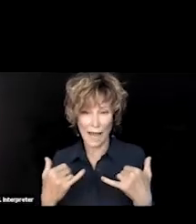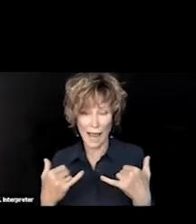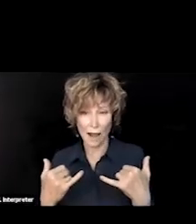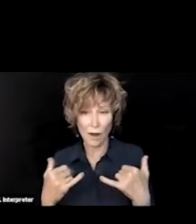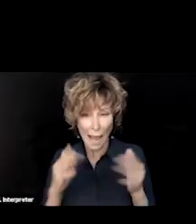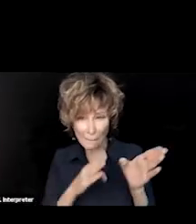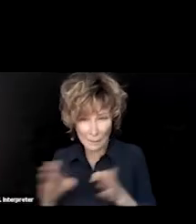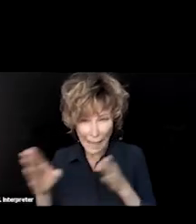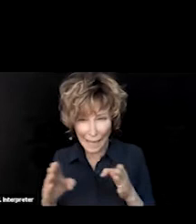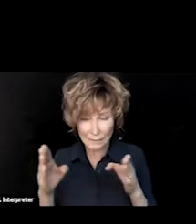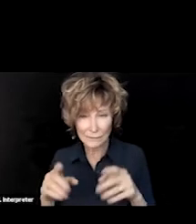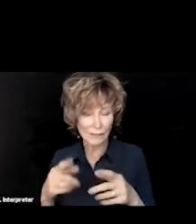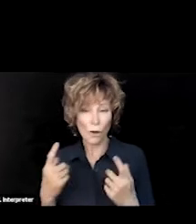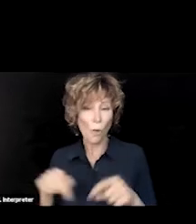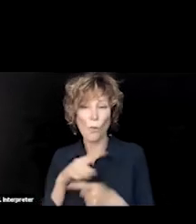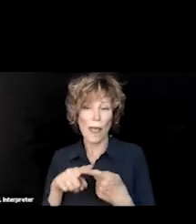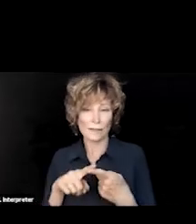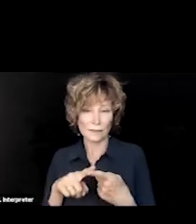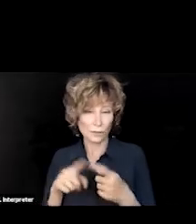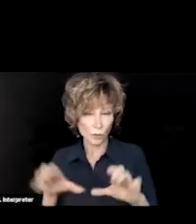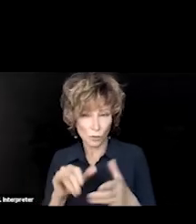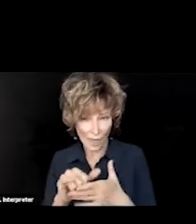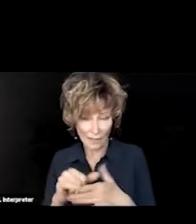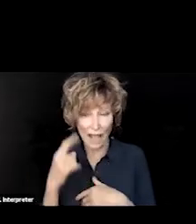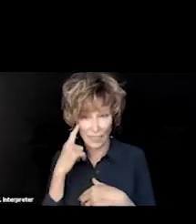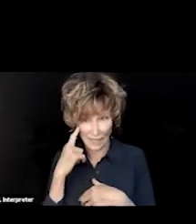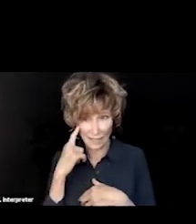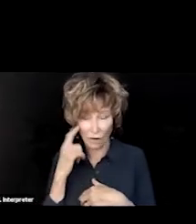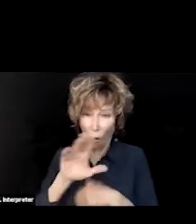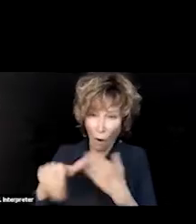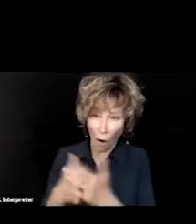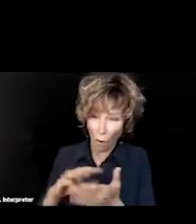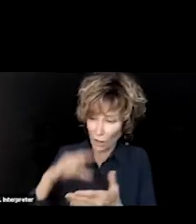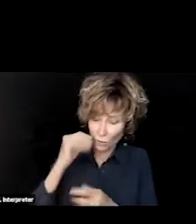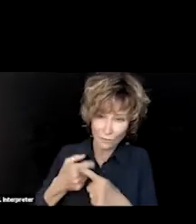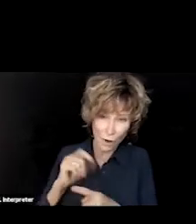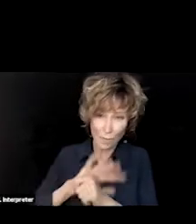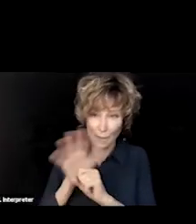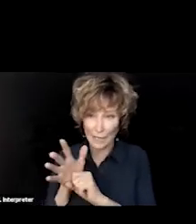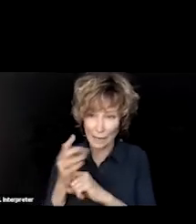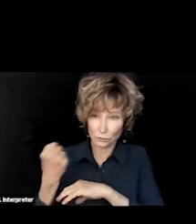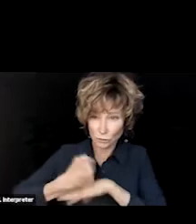plan strategically? Think about all we've learned in the last year and a half from the pandemic shutdown. Teachers and school